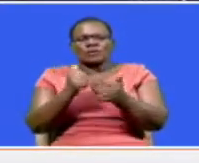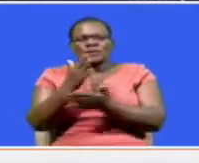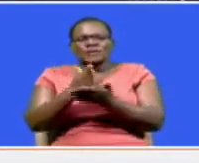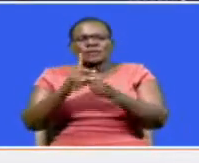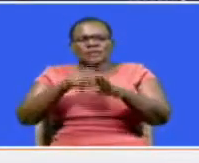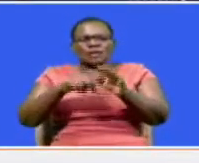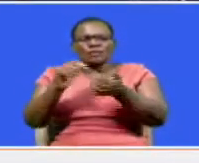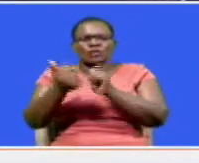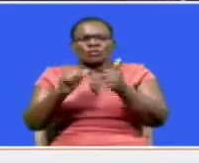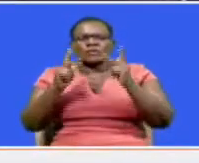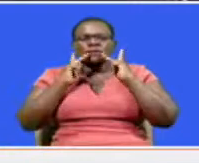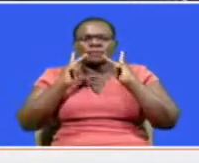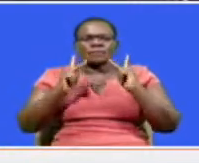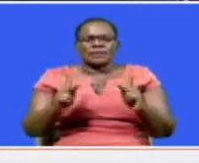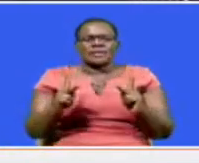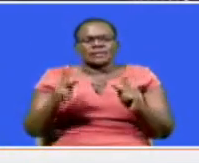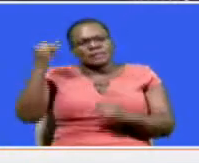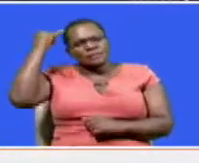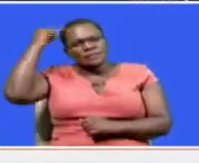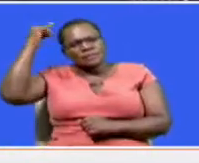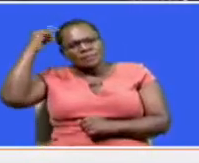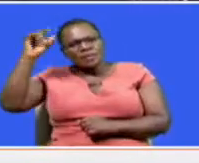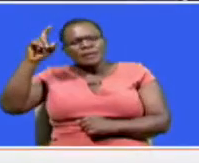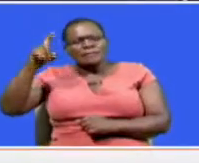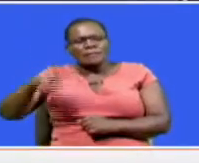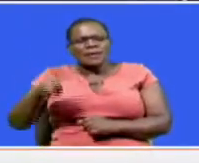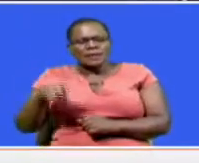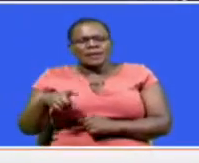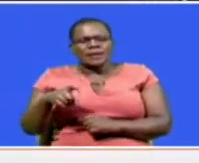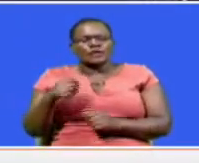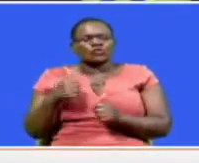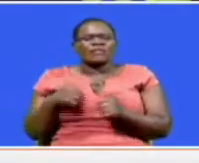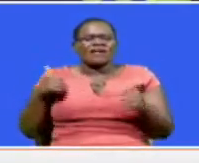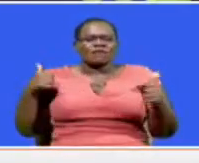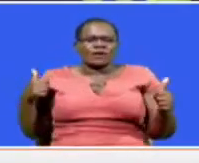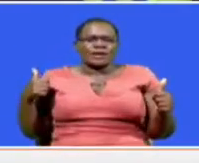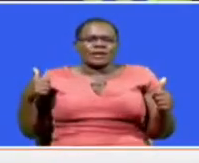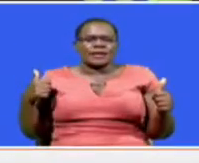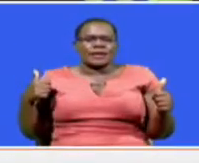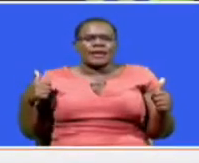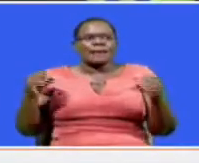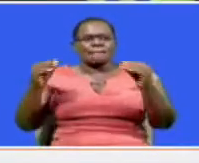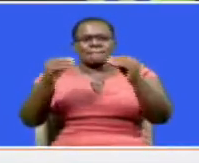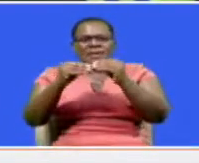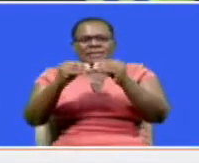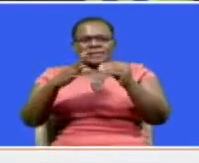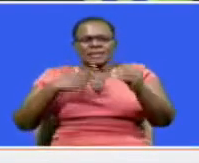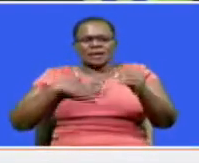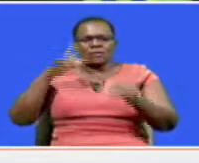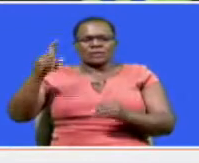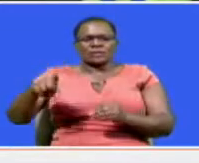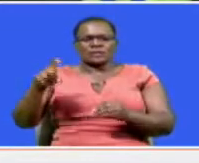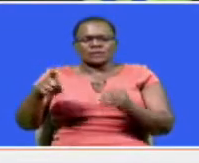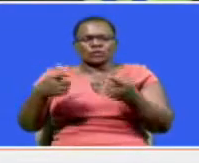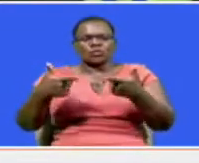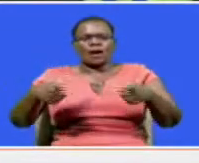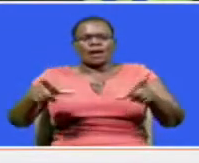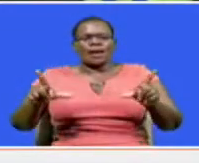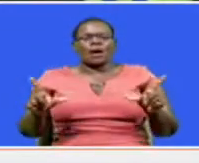sometimes conflicting peace initiatives needs to be avoided. Our meeting needs to pave